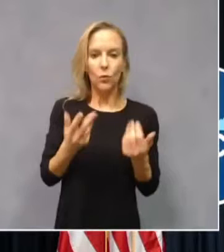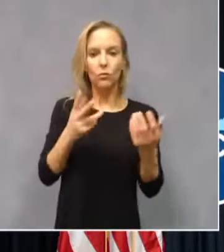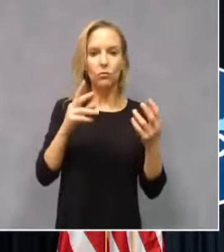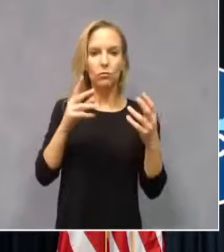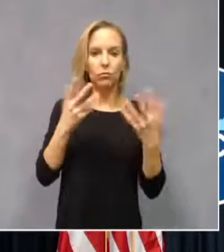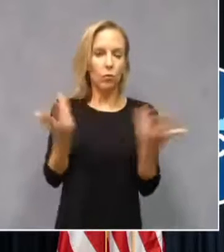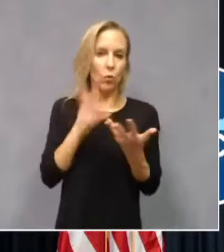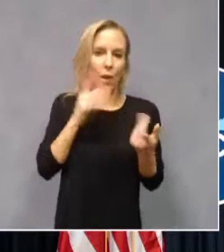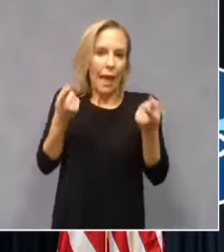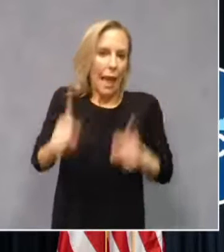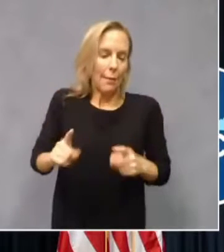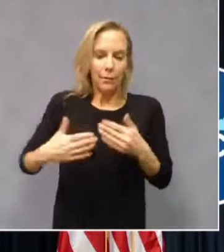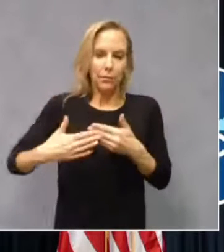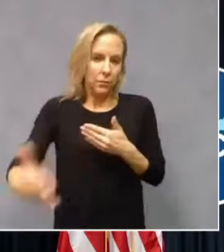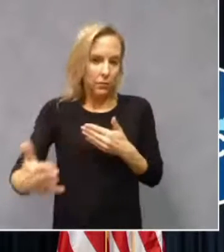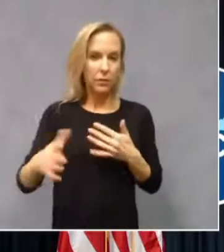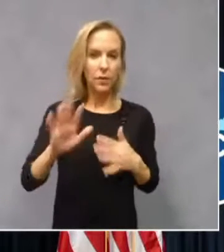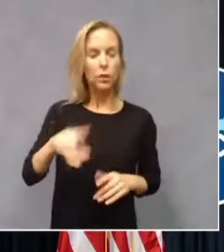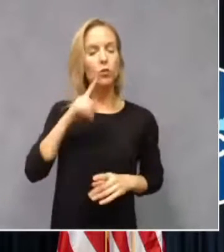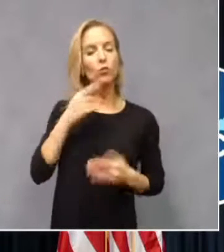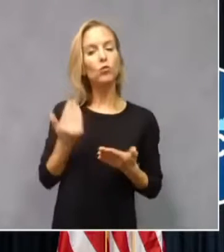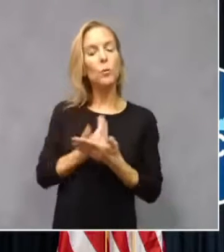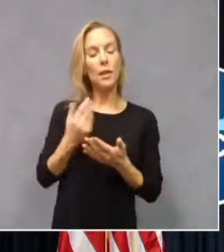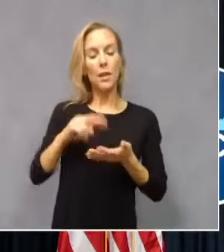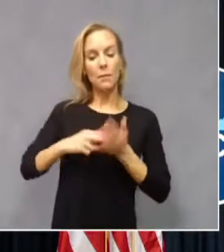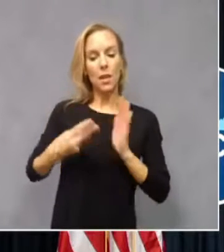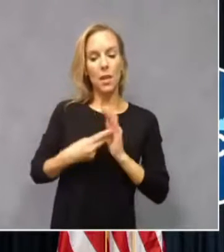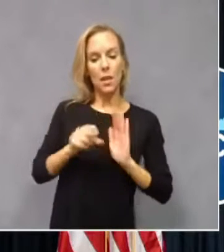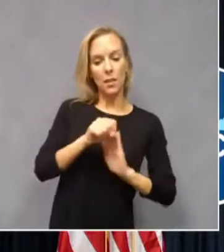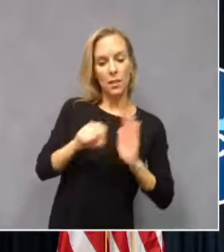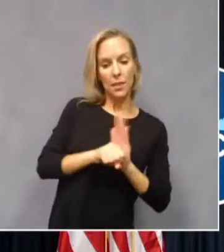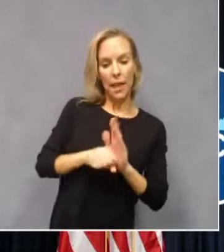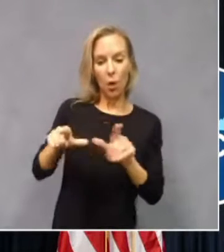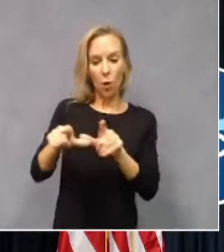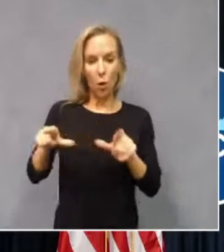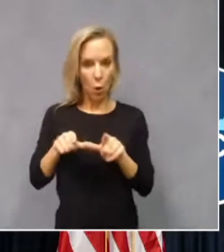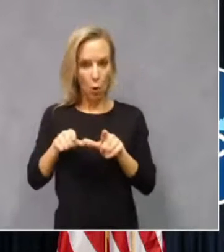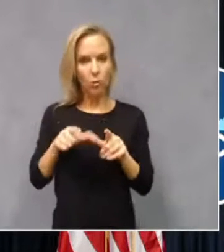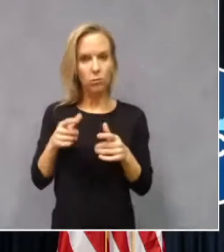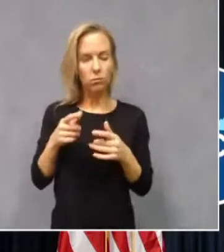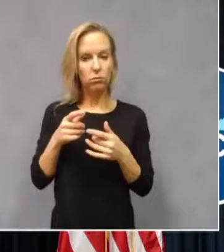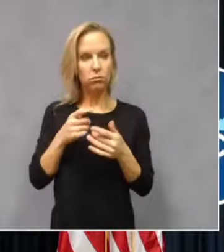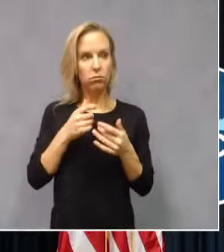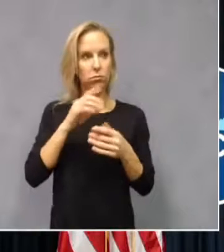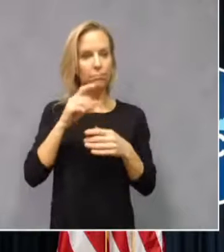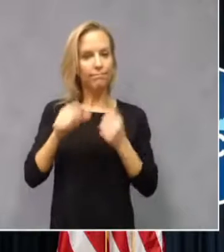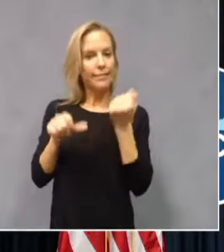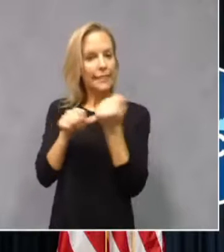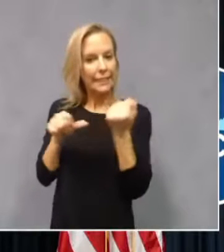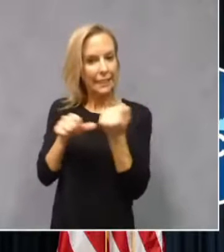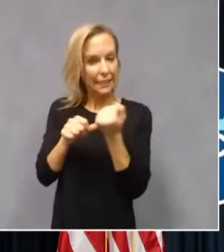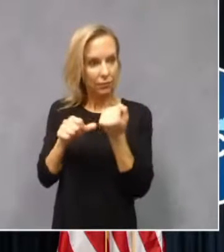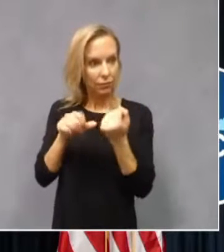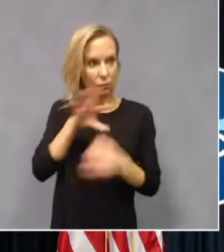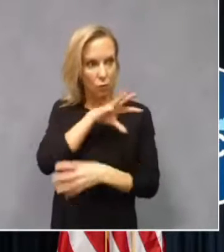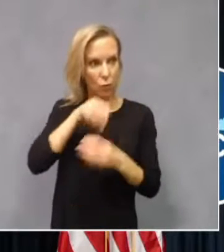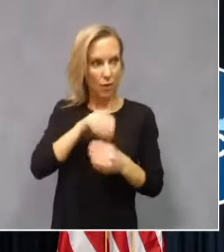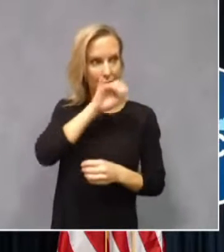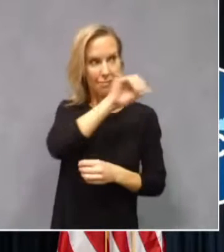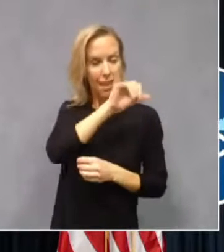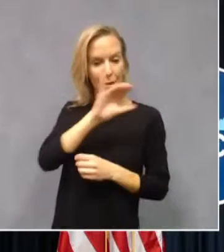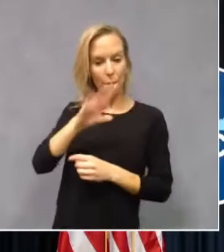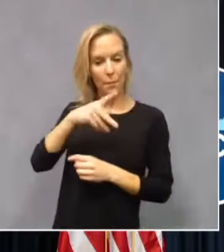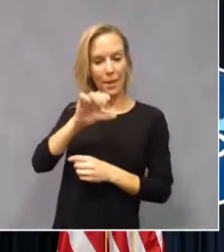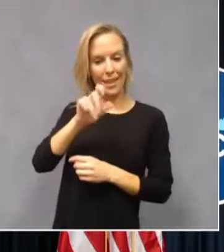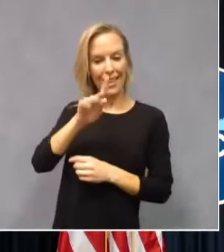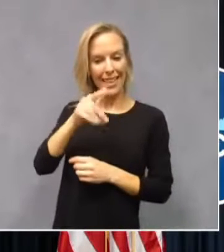that state and local aid probably won't be in that comprehensive package. Obviously, we've heard you for months now stress just